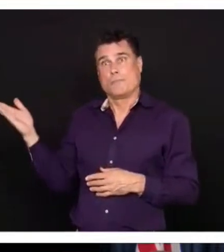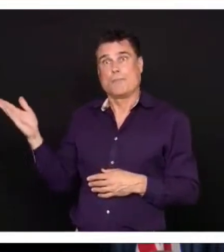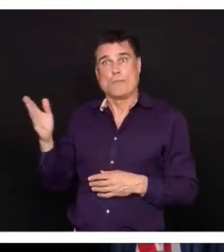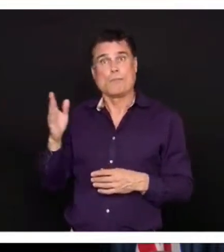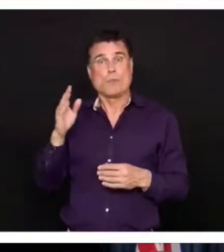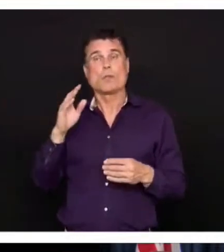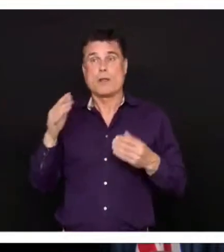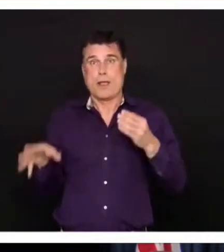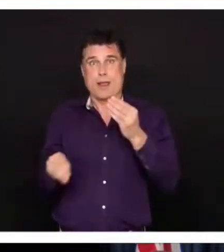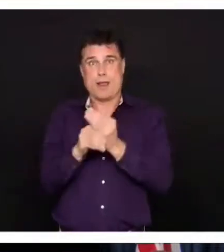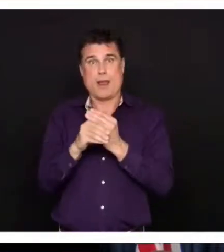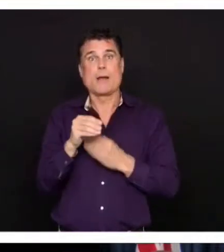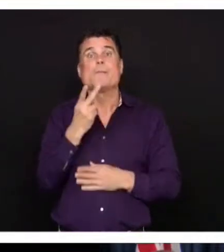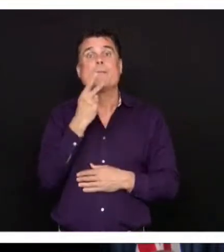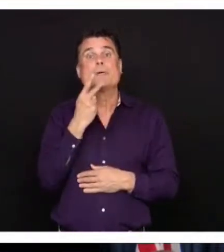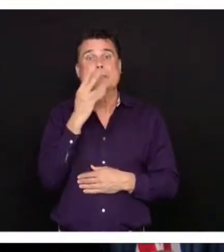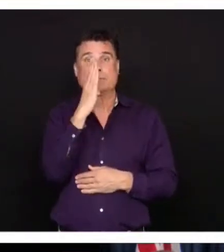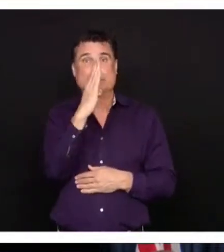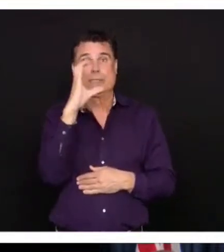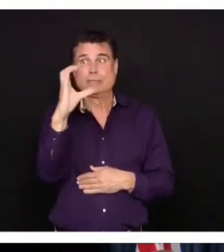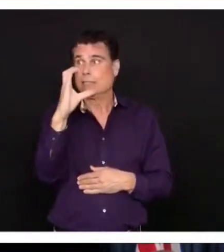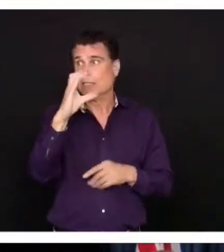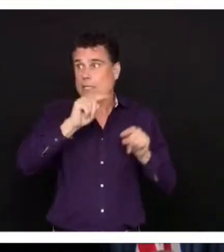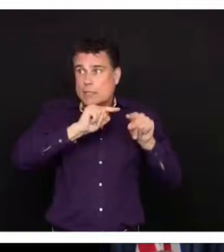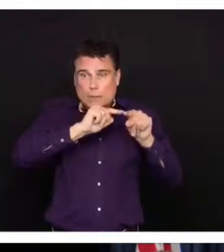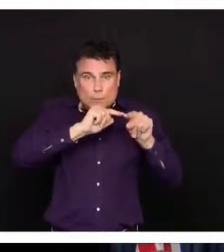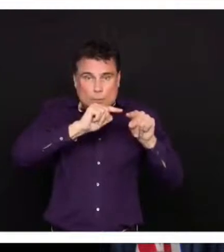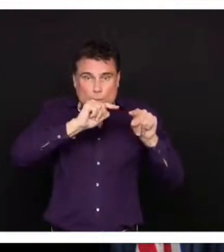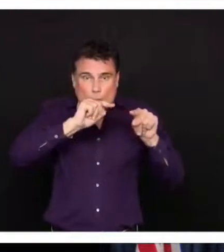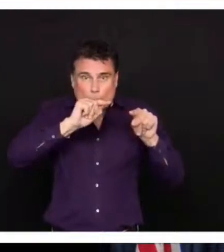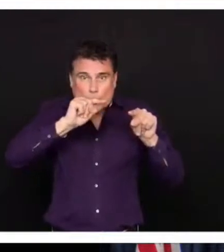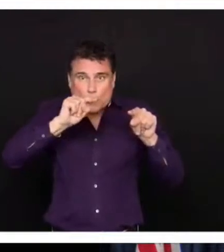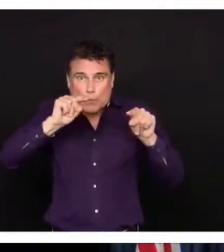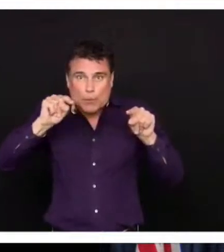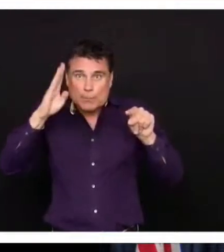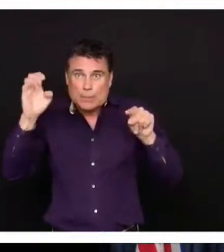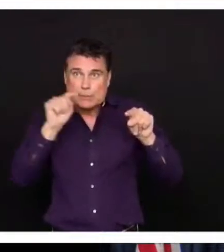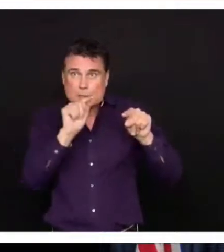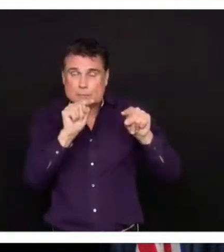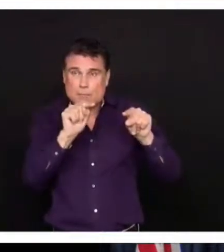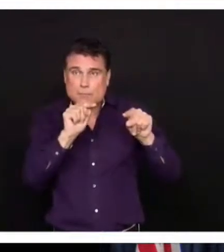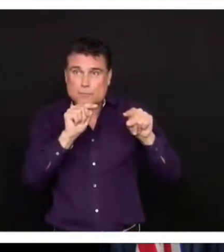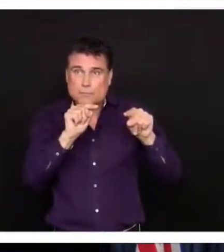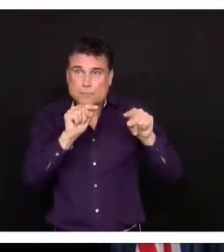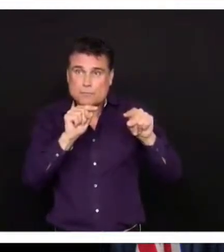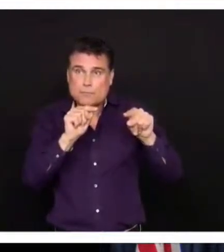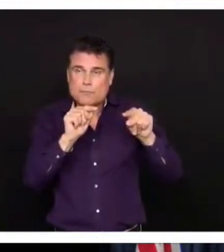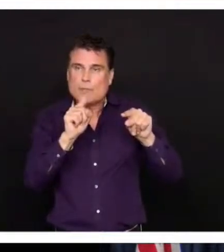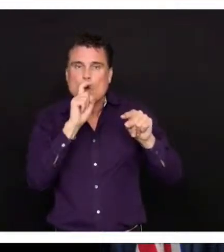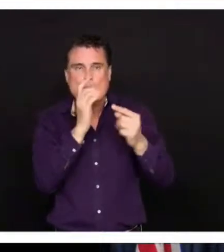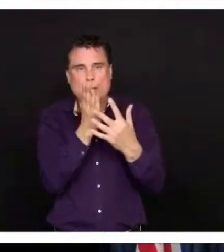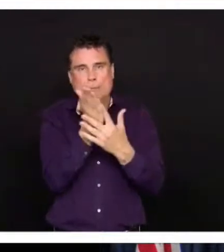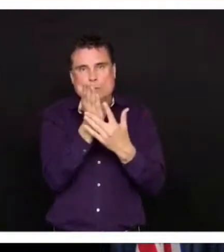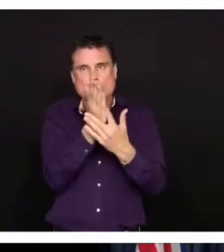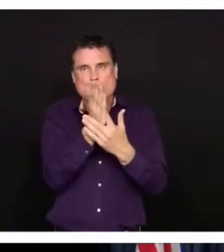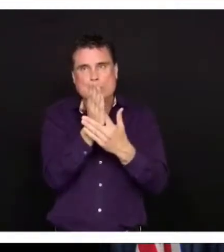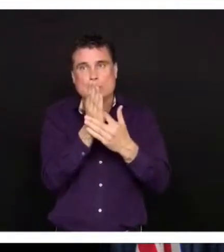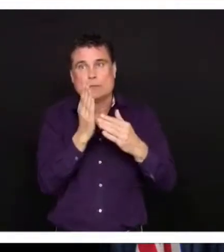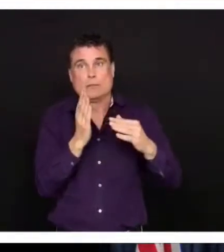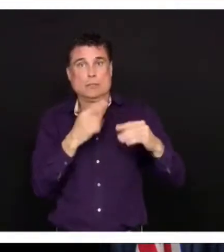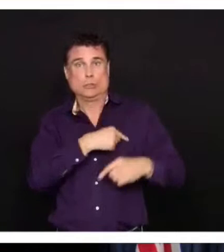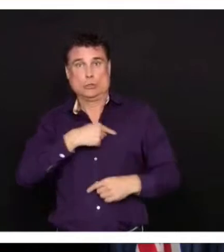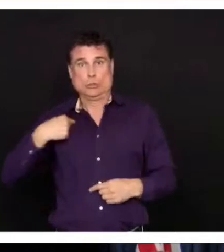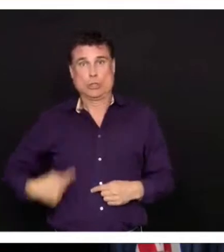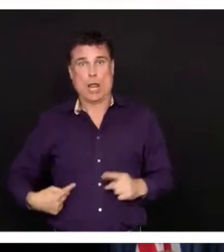one of the ways that we measure this, and obviously the most important ways for people working in acute care hospitals. And so you see the trajectory